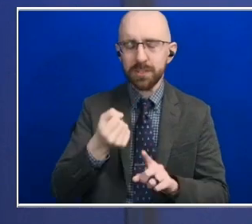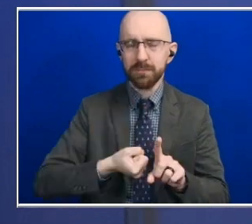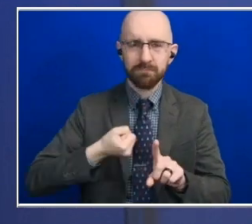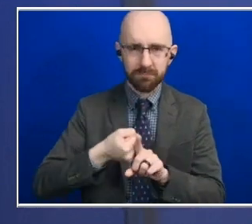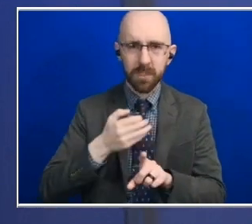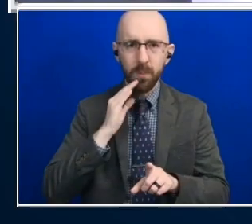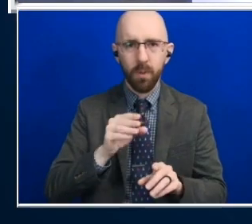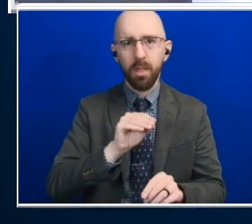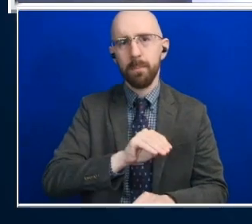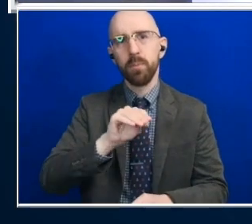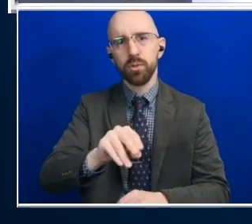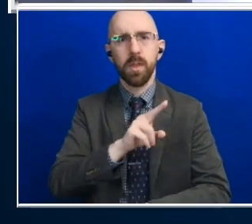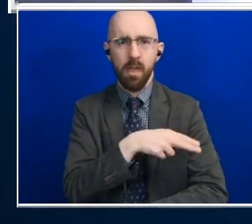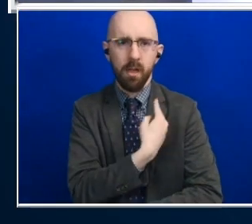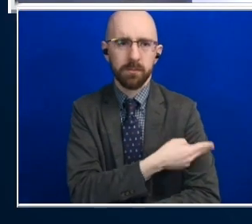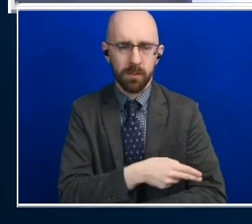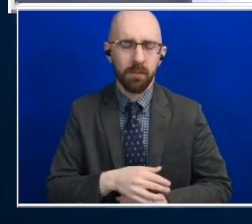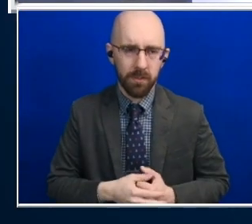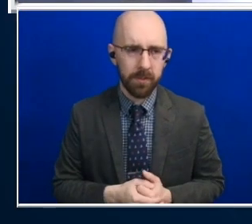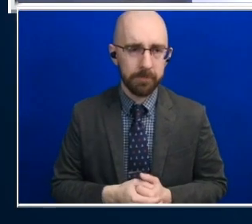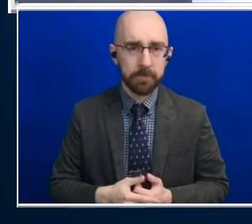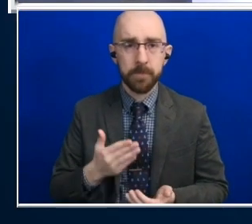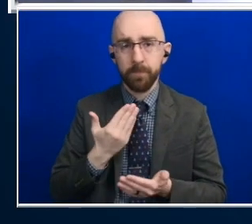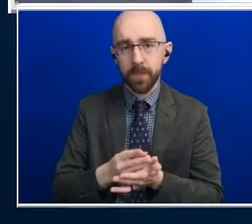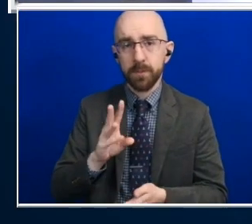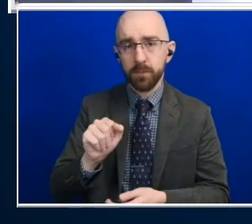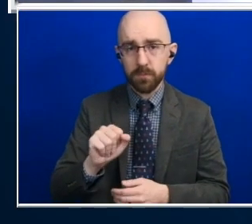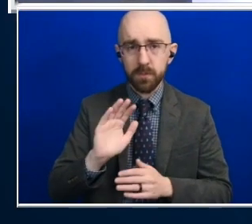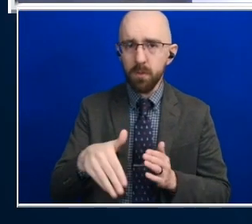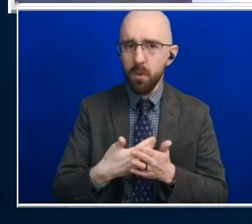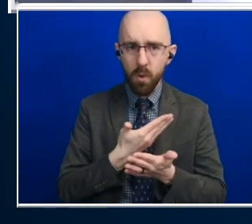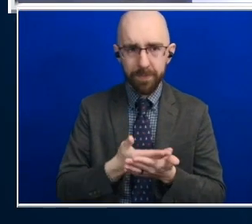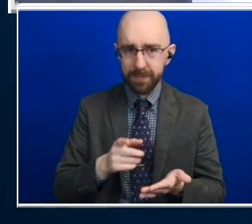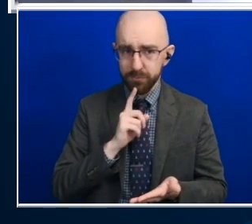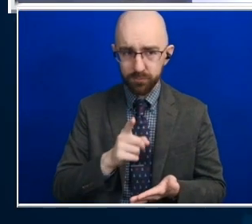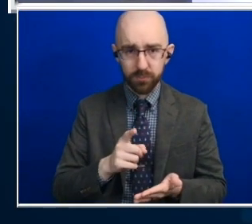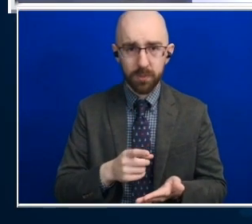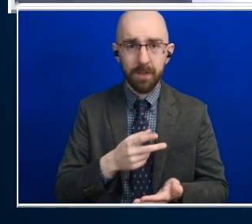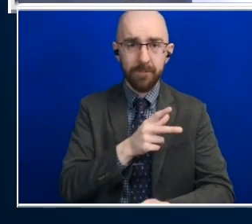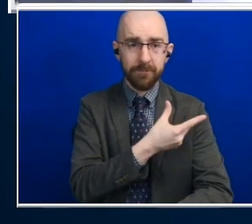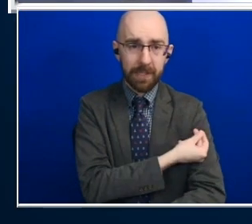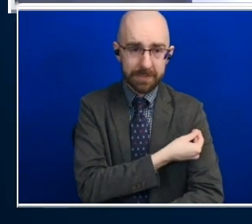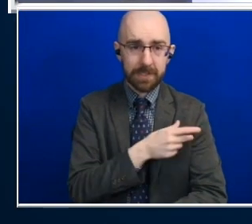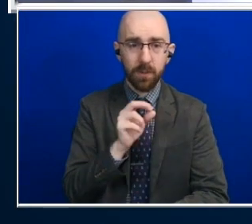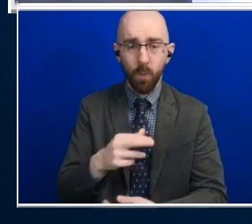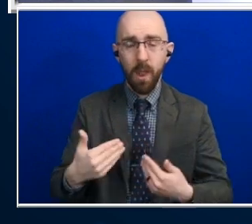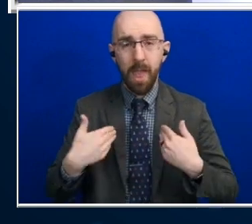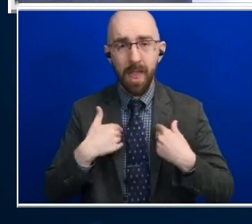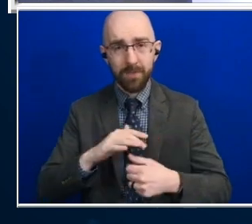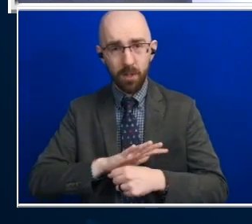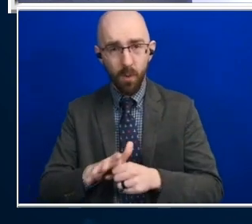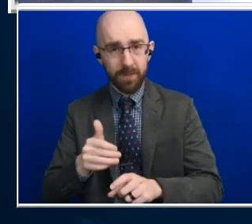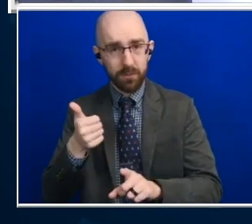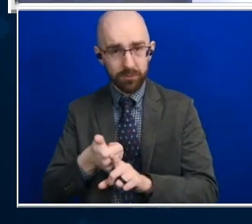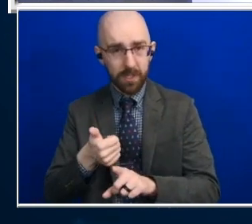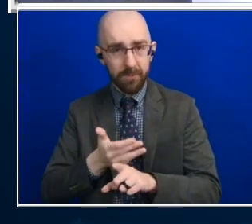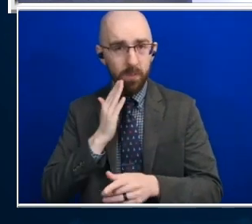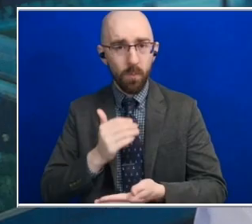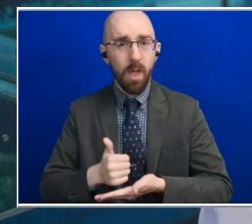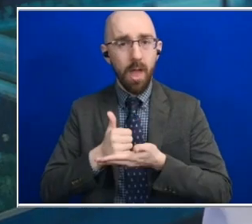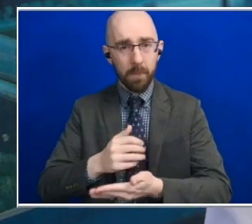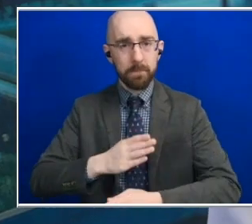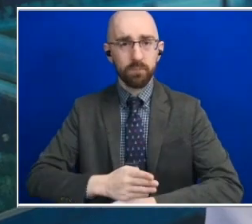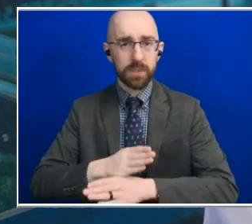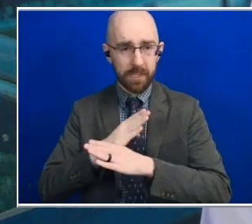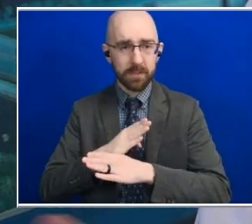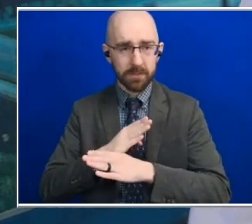And the good news is that all things are true here in terms of either vaccine or having COVID yourself will help you protect you. And